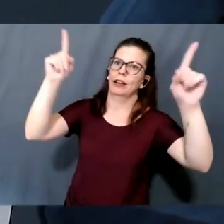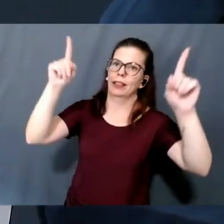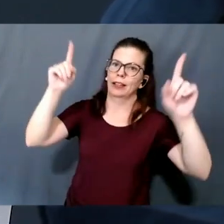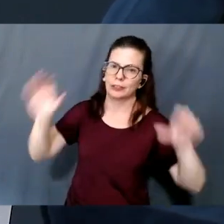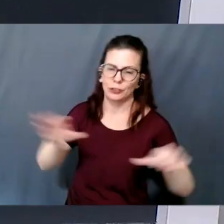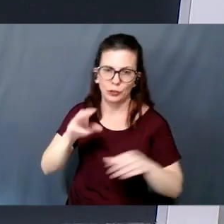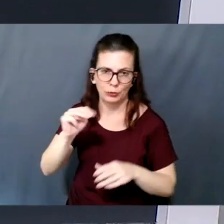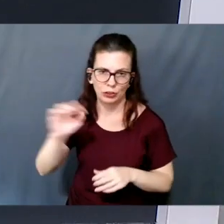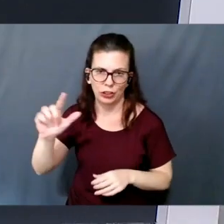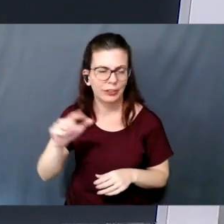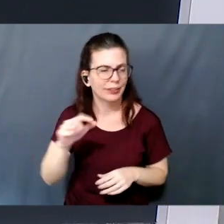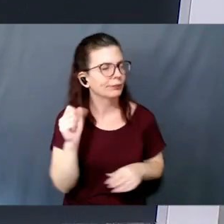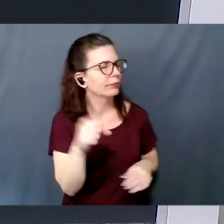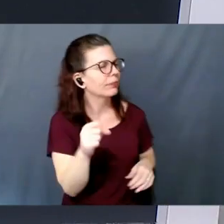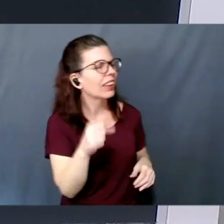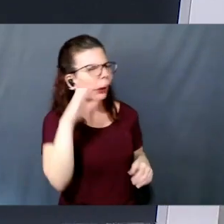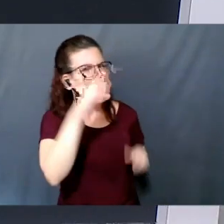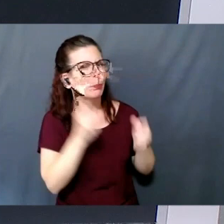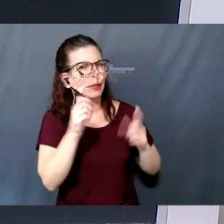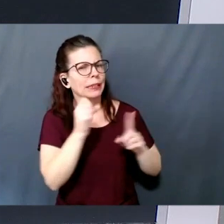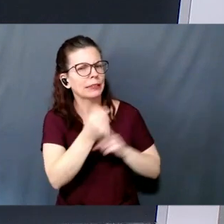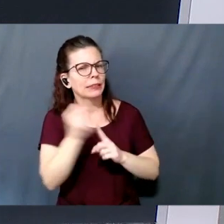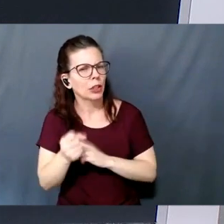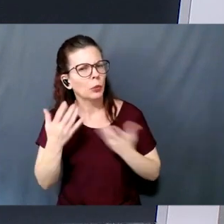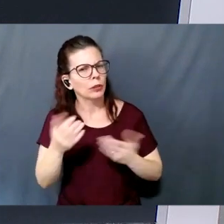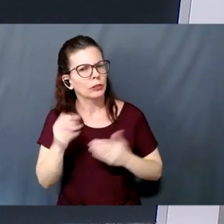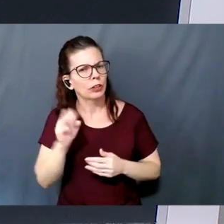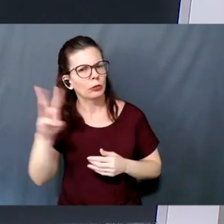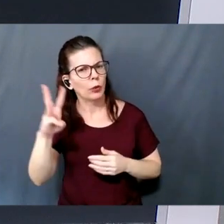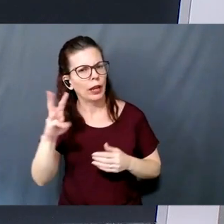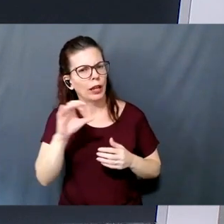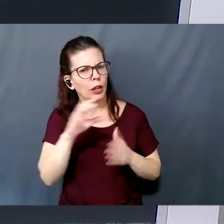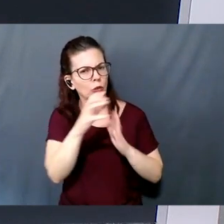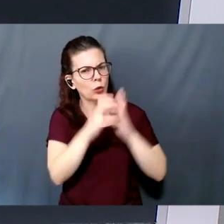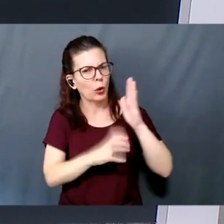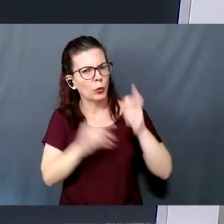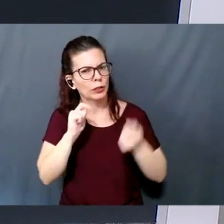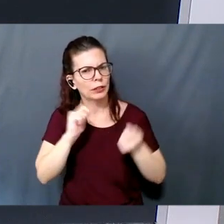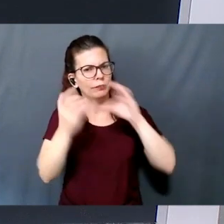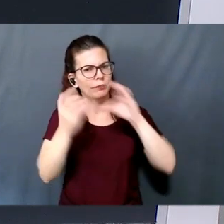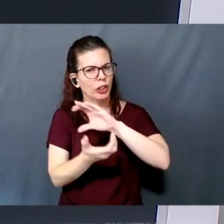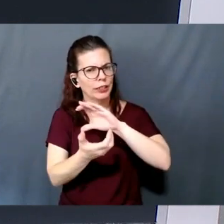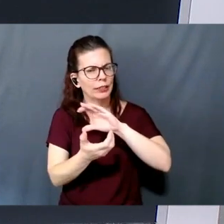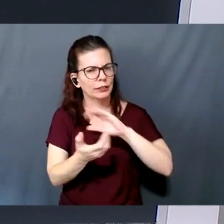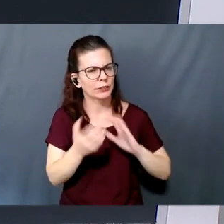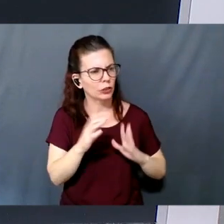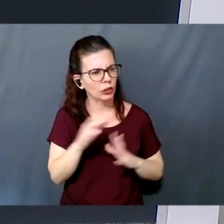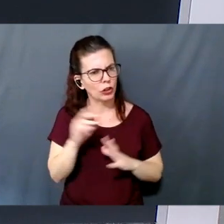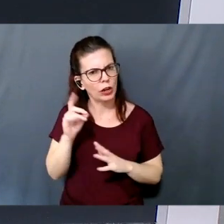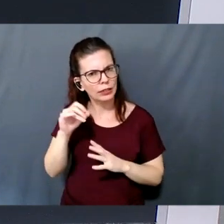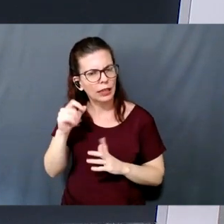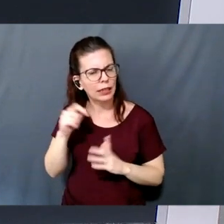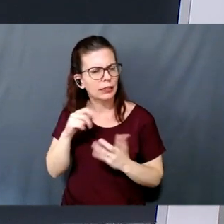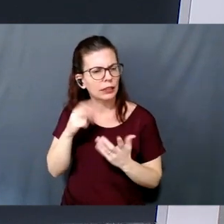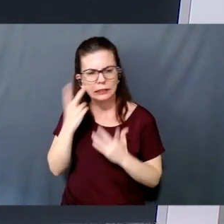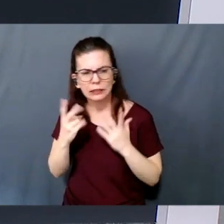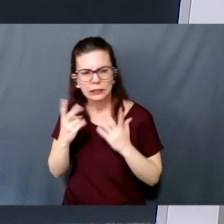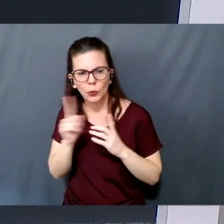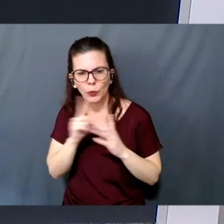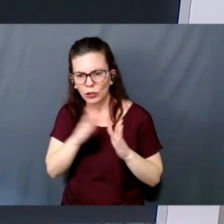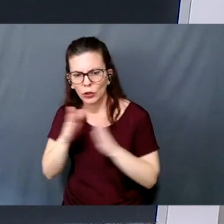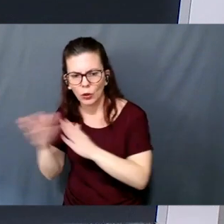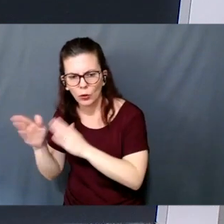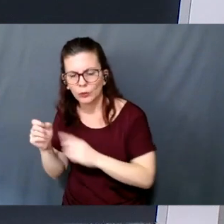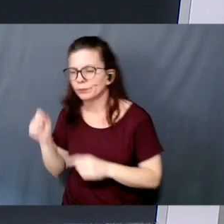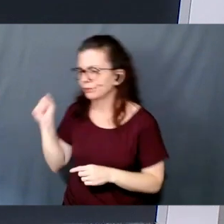many cases you would like to run something quick and dirty, just to get the hands of your data to see which direction you can take it. Absolutely. And that might